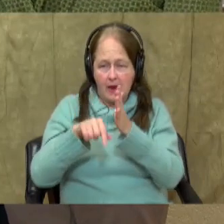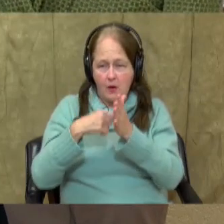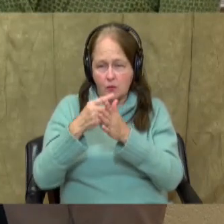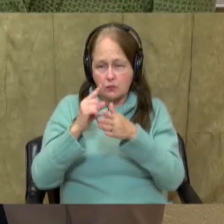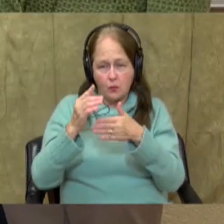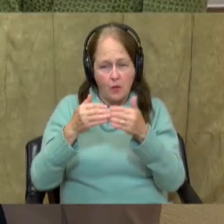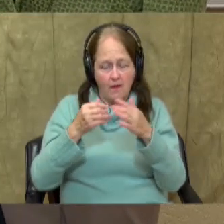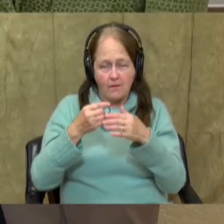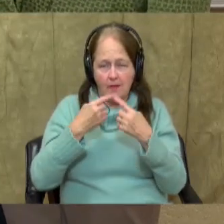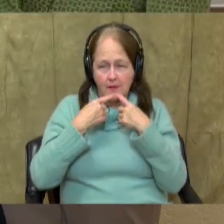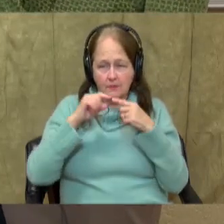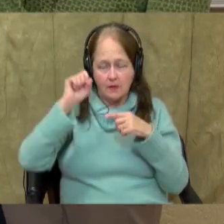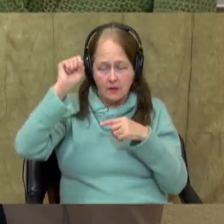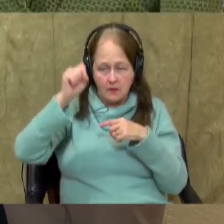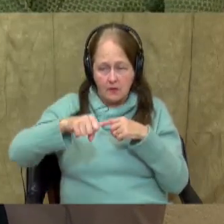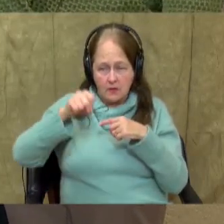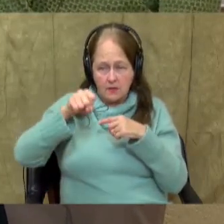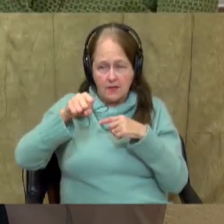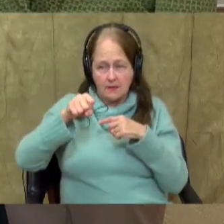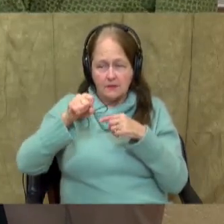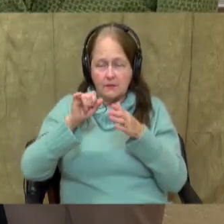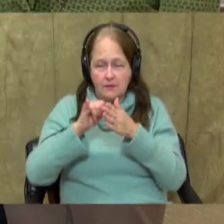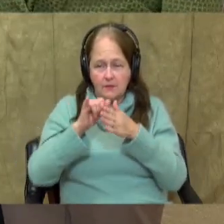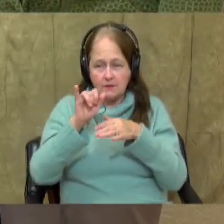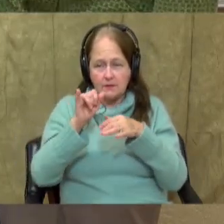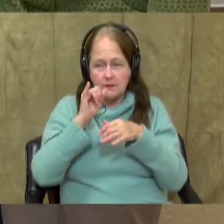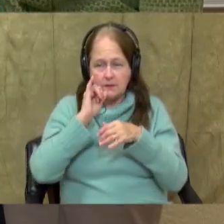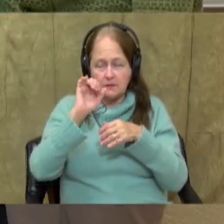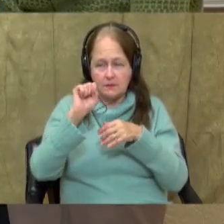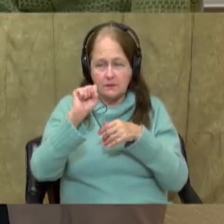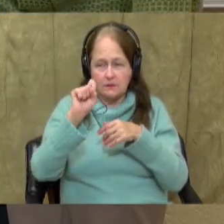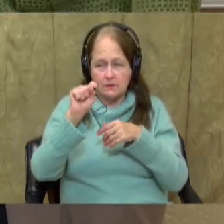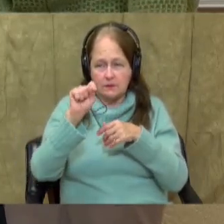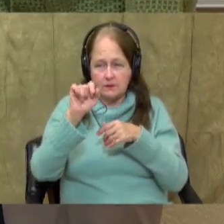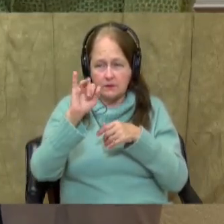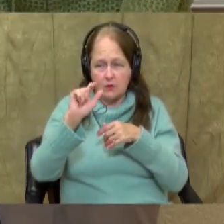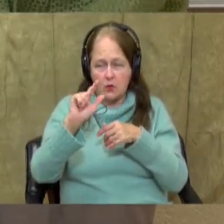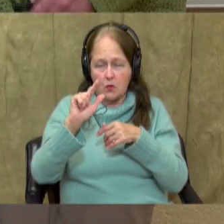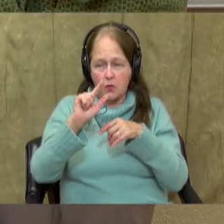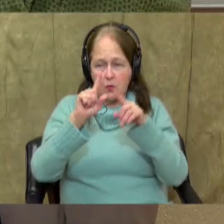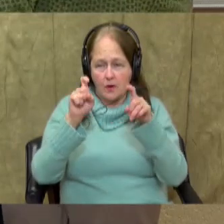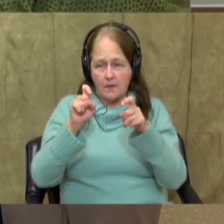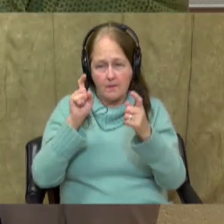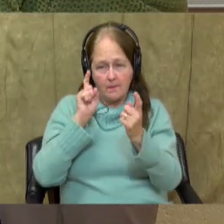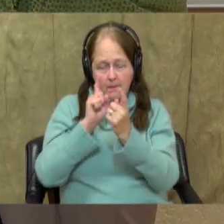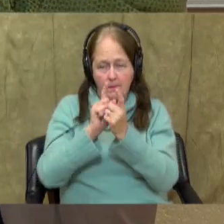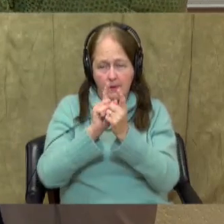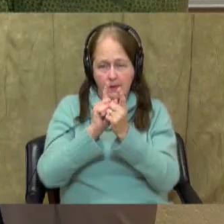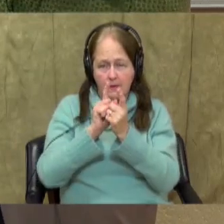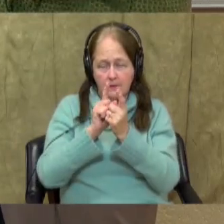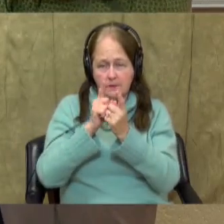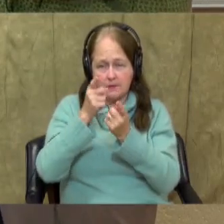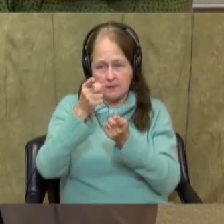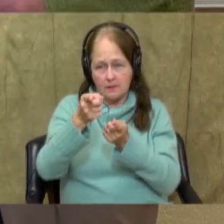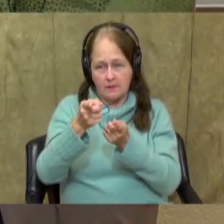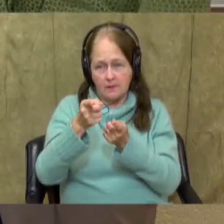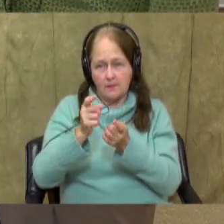may be. So yes, this is a statistical question because it meets both of these guidelines.